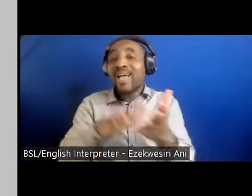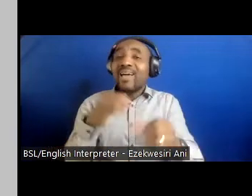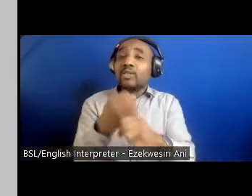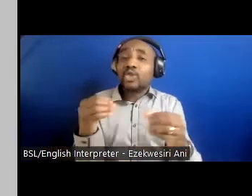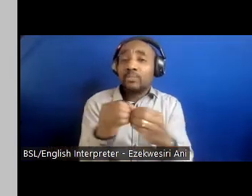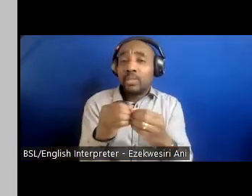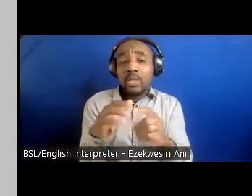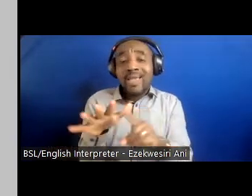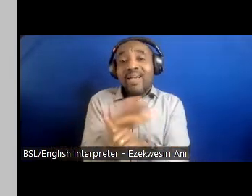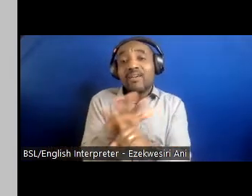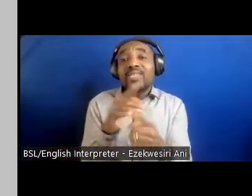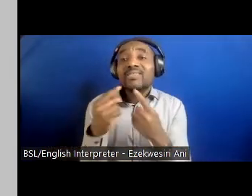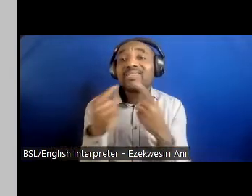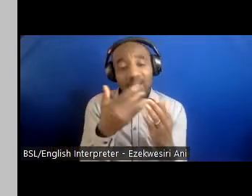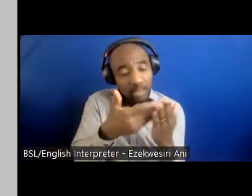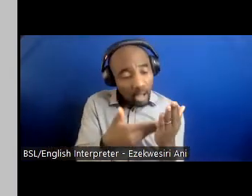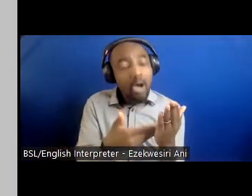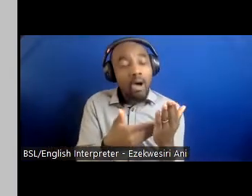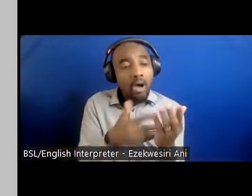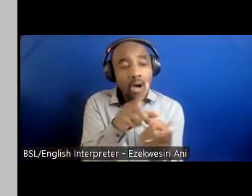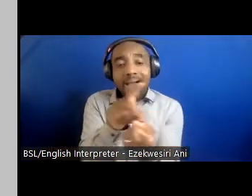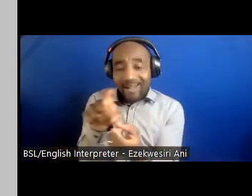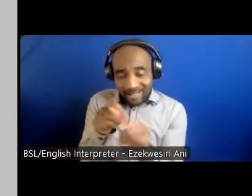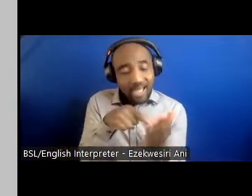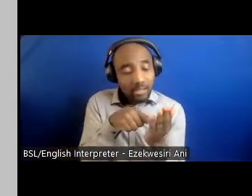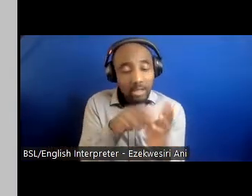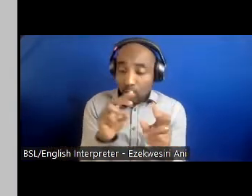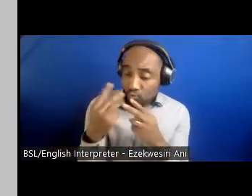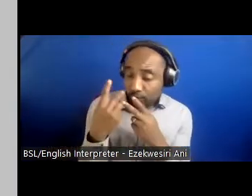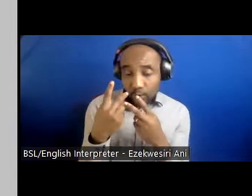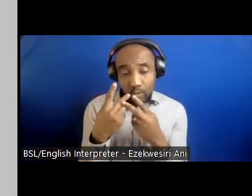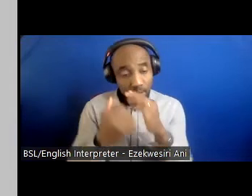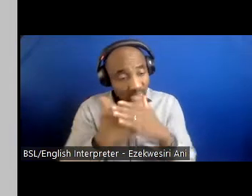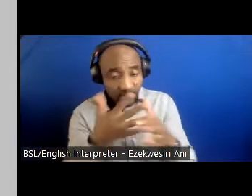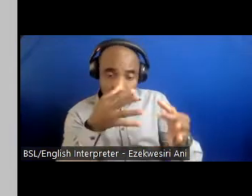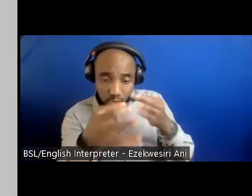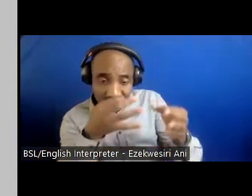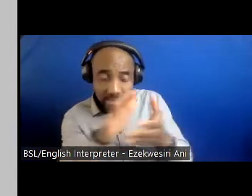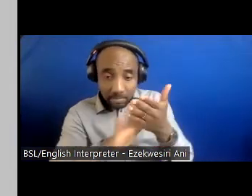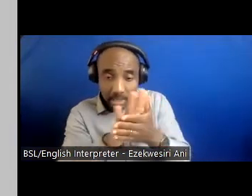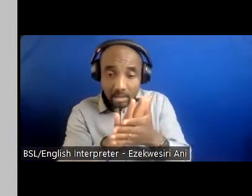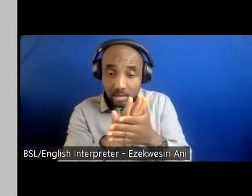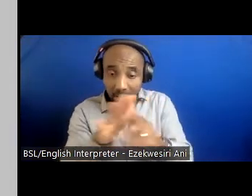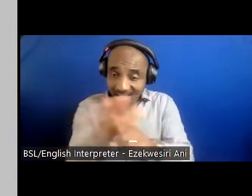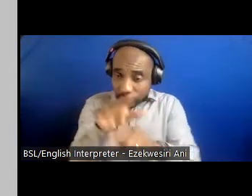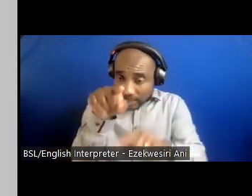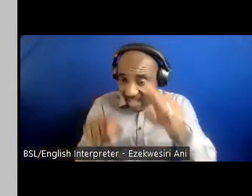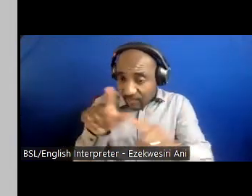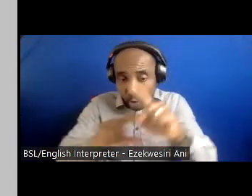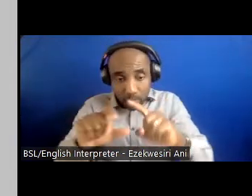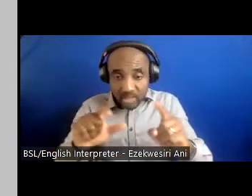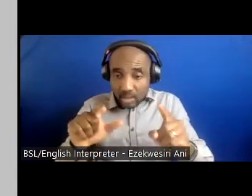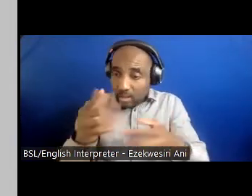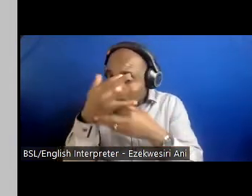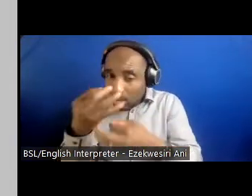the ethnicity data they've collected to review and develop strategies to engage ethnically diverse communities. Before